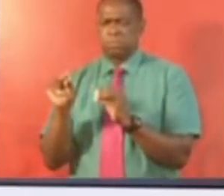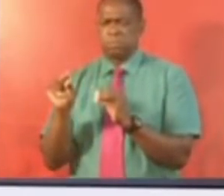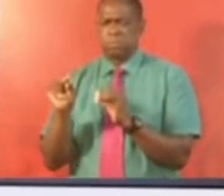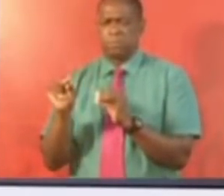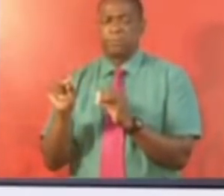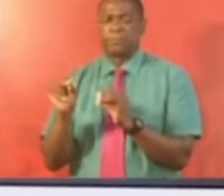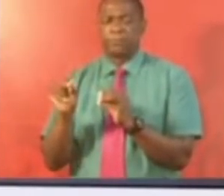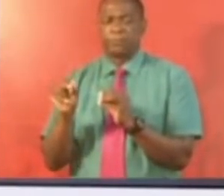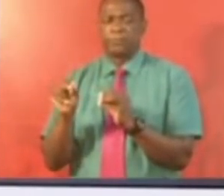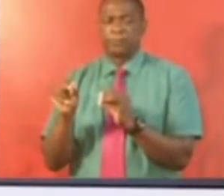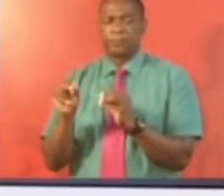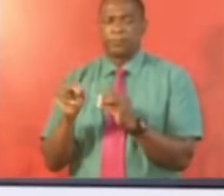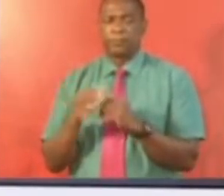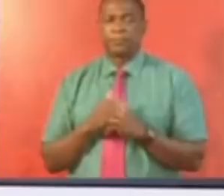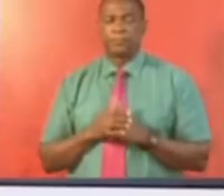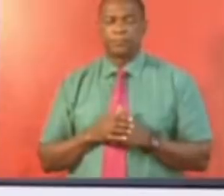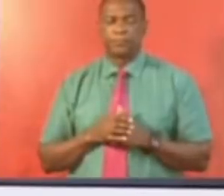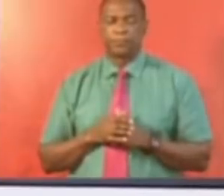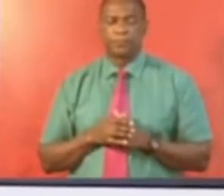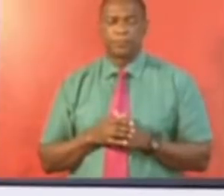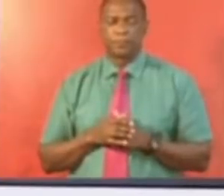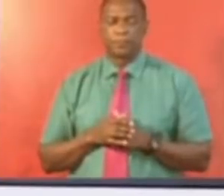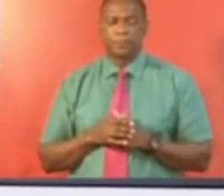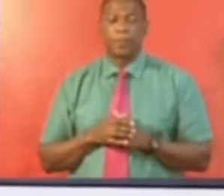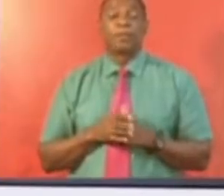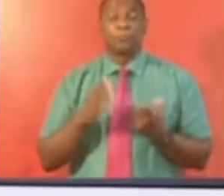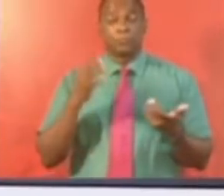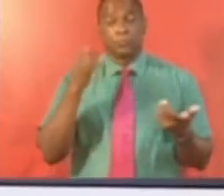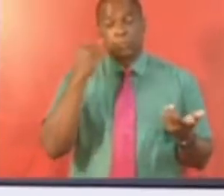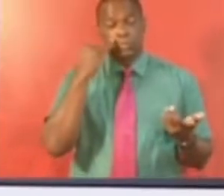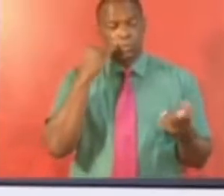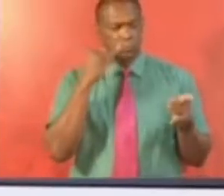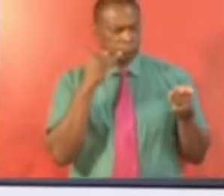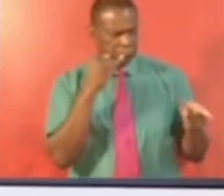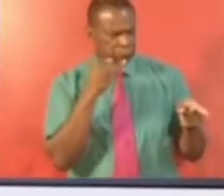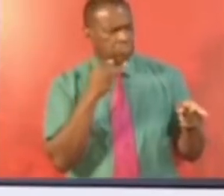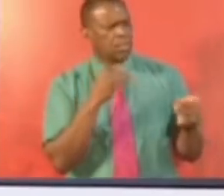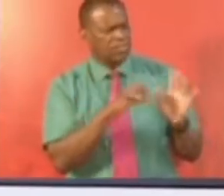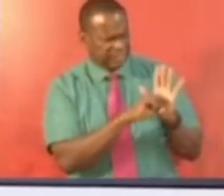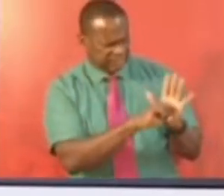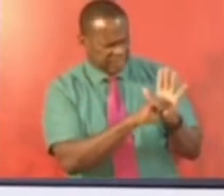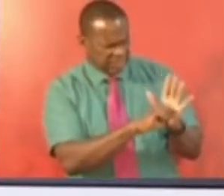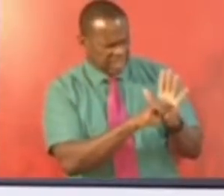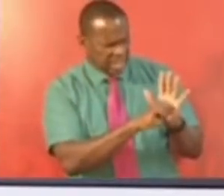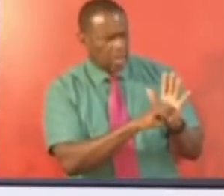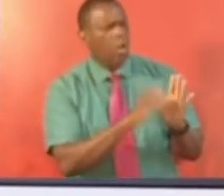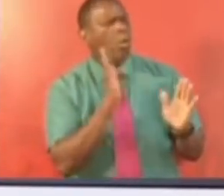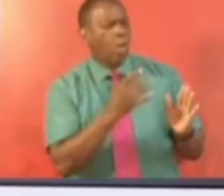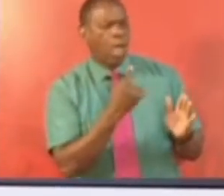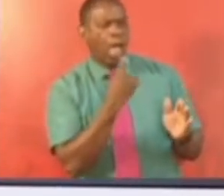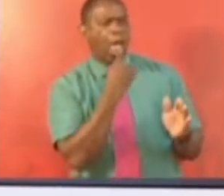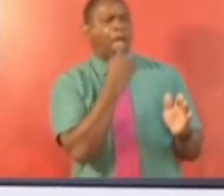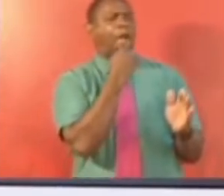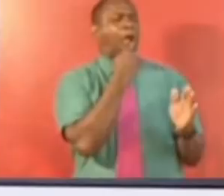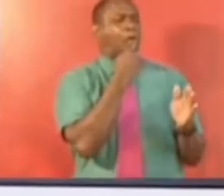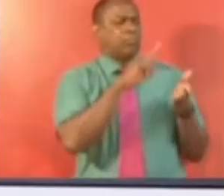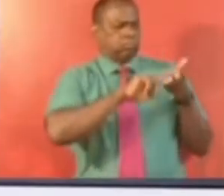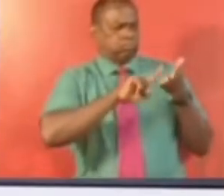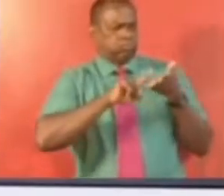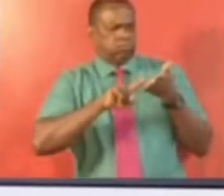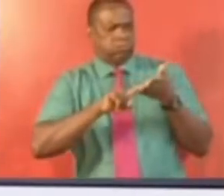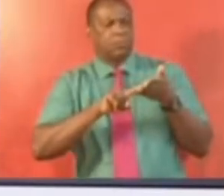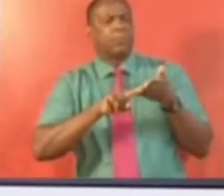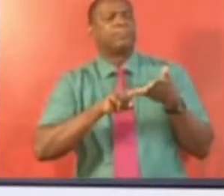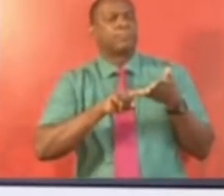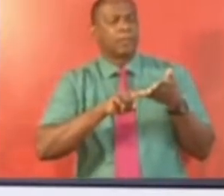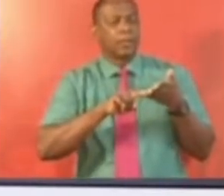household contacts of a case, once they develop symptoms, they will be swabbed immediately, post-dating the symptoms of the initial person. If